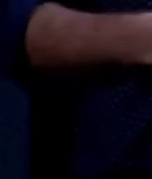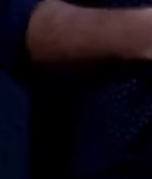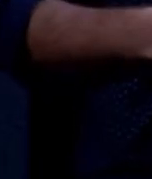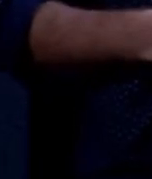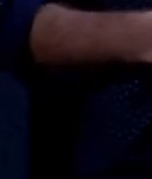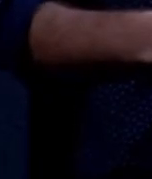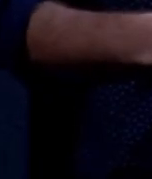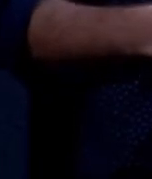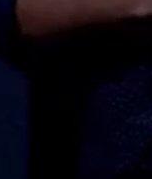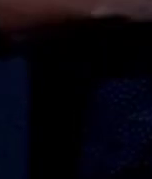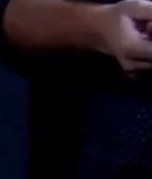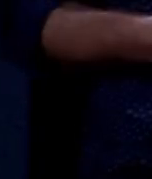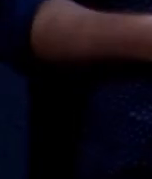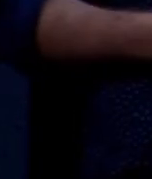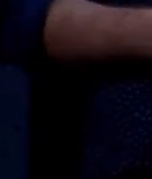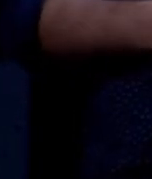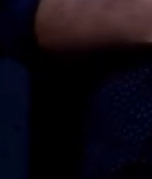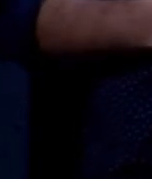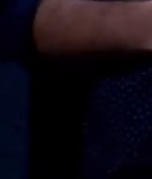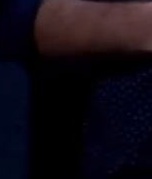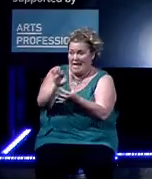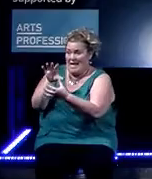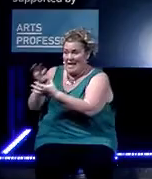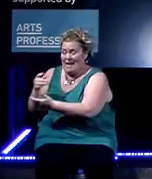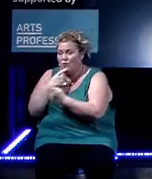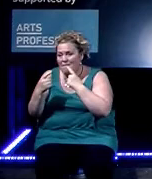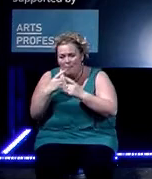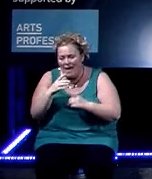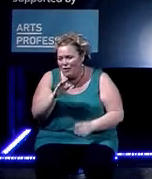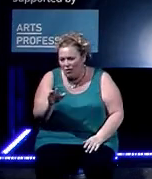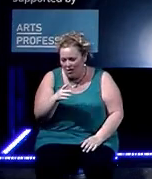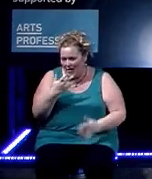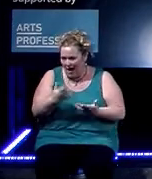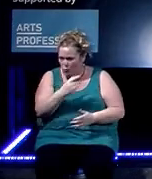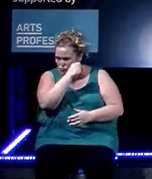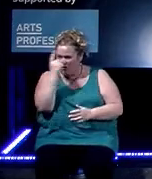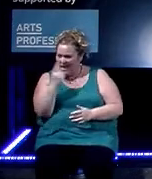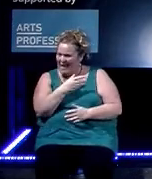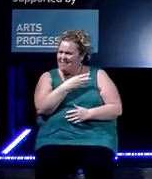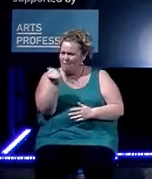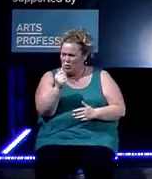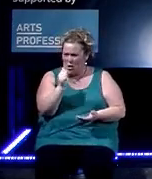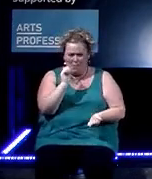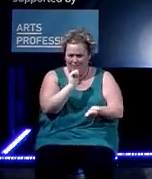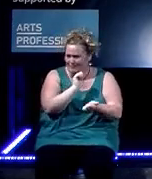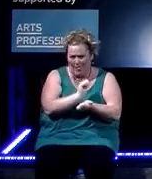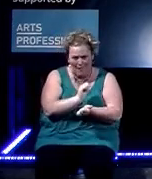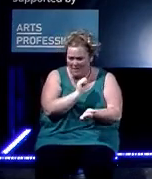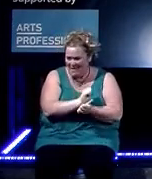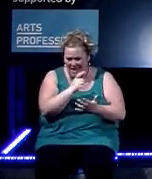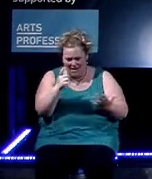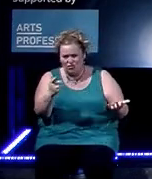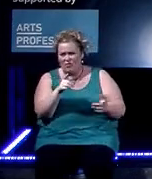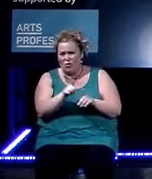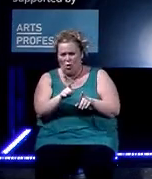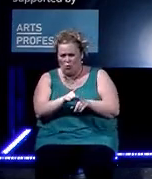about the internet. We're starting to see the limitations and some of the sort of scarier things of